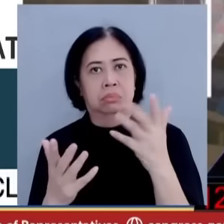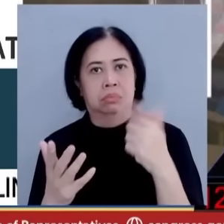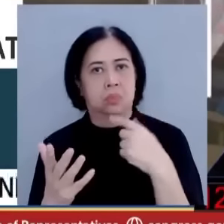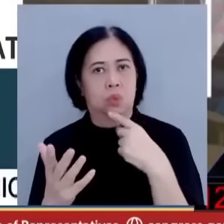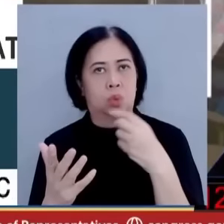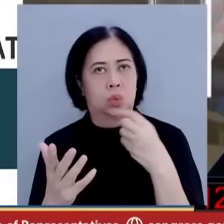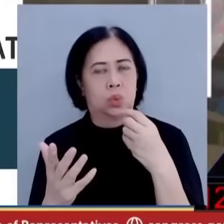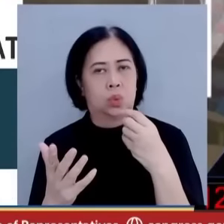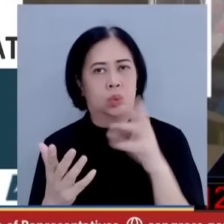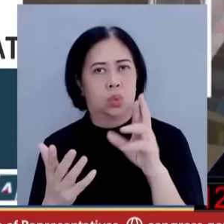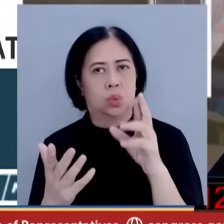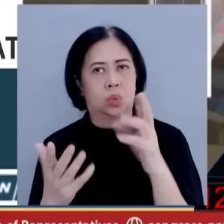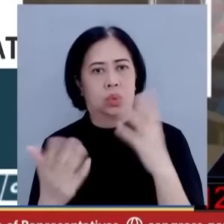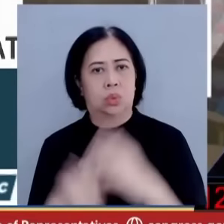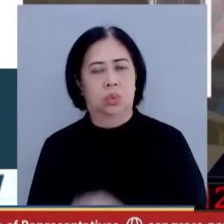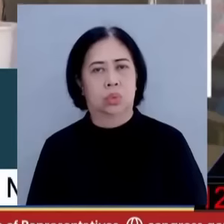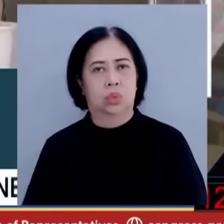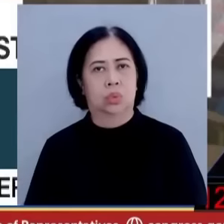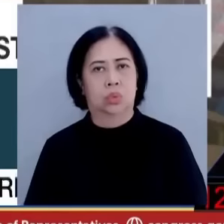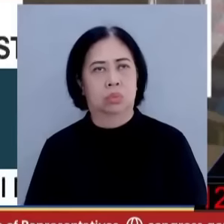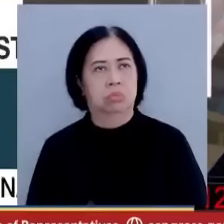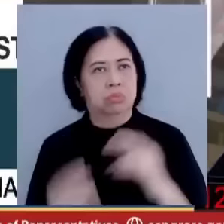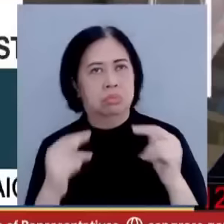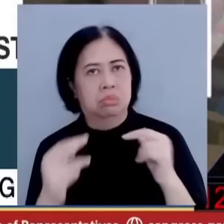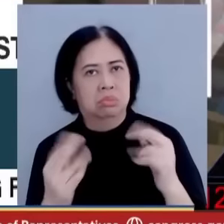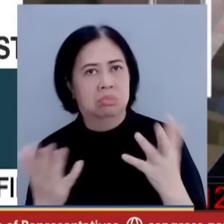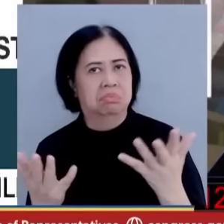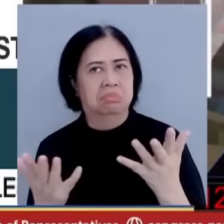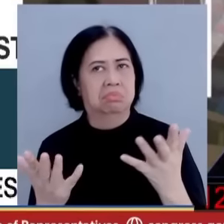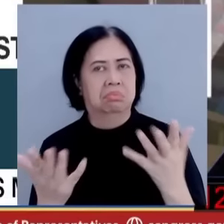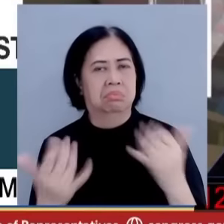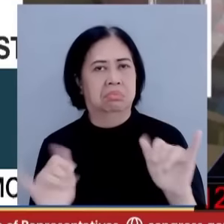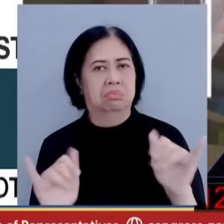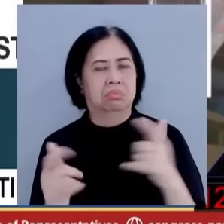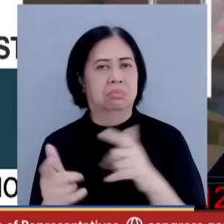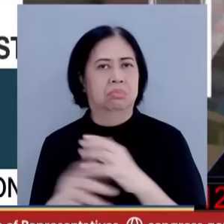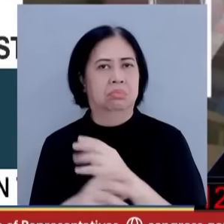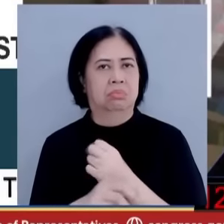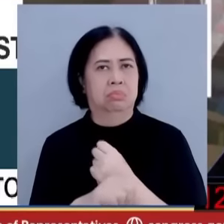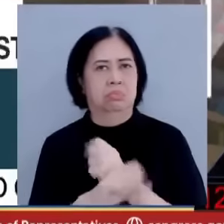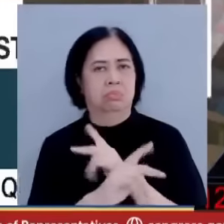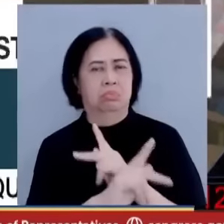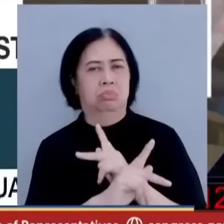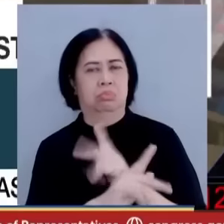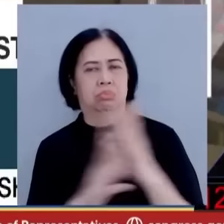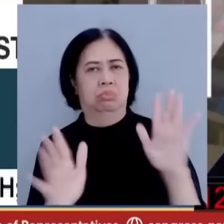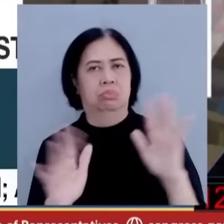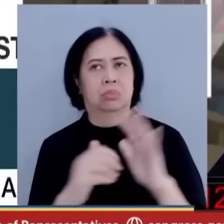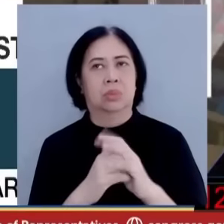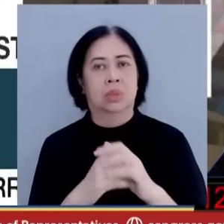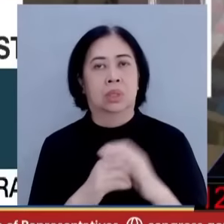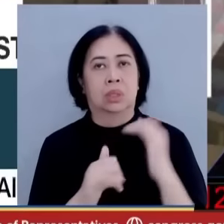any or considering any compromise for that matter. And last but not the least,